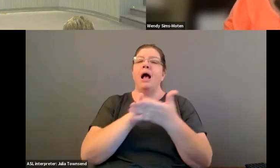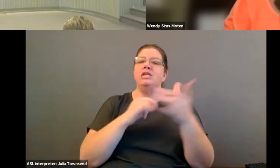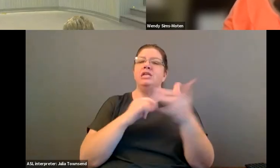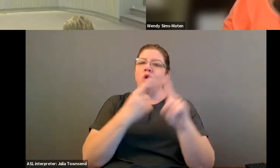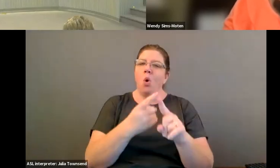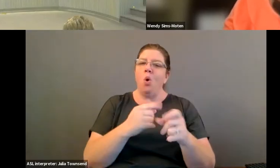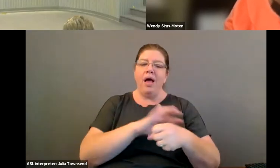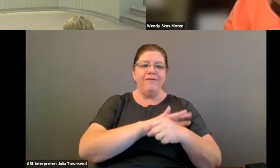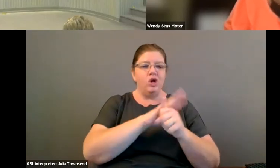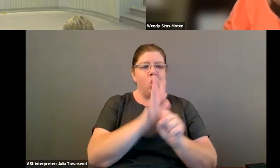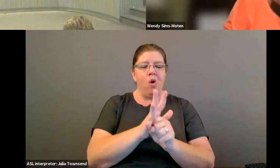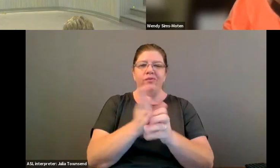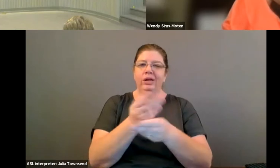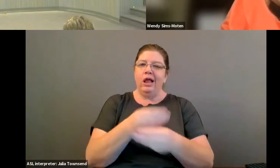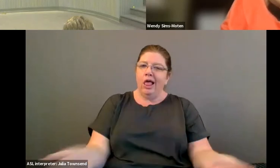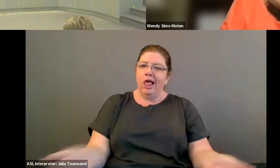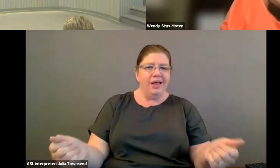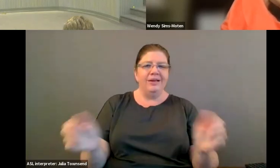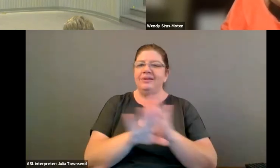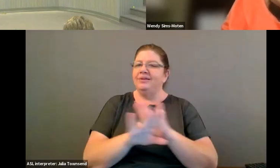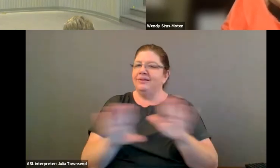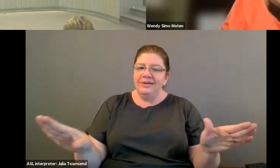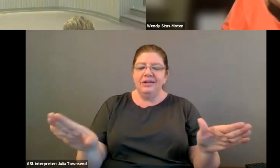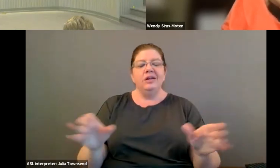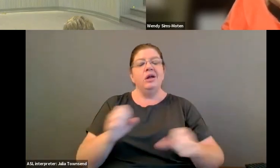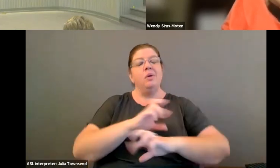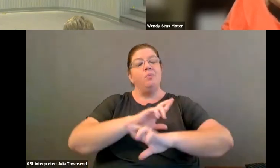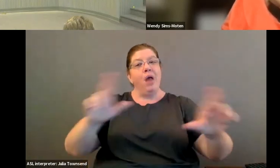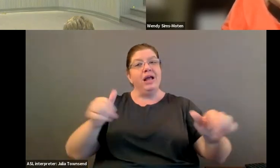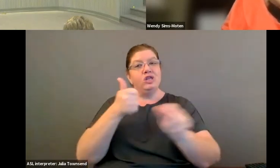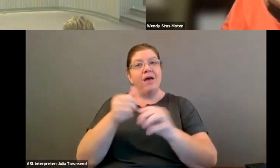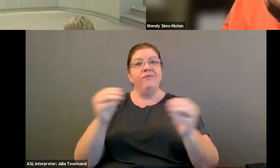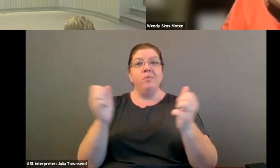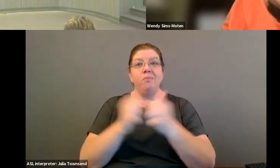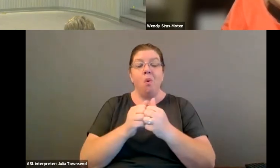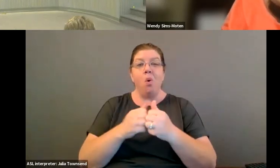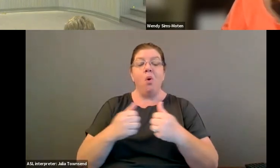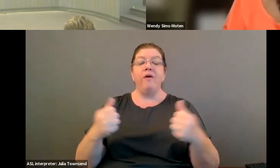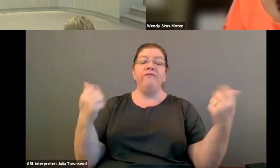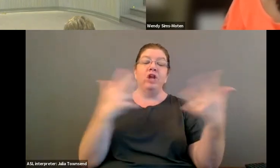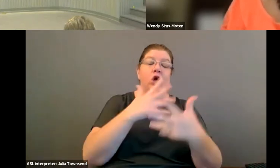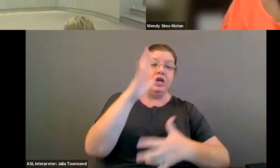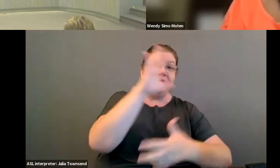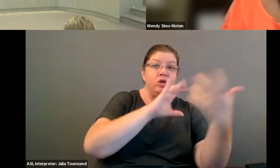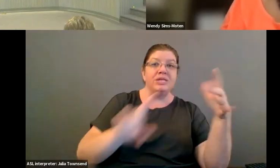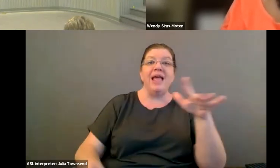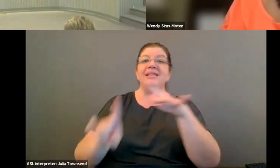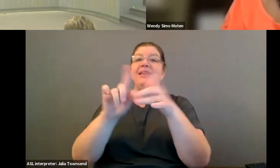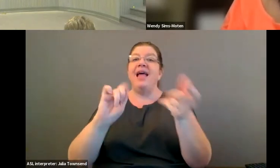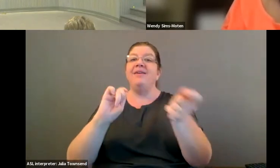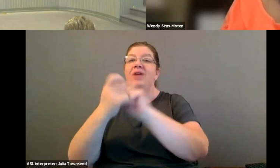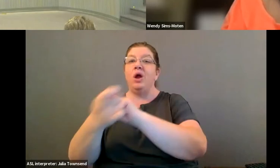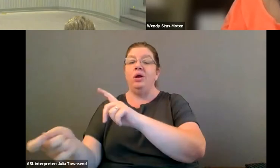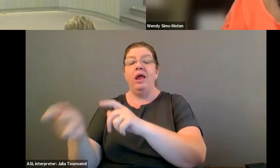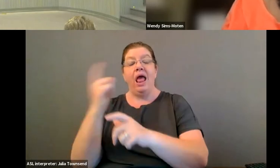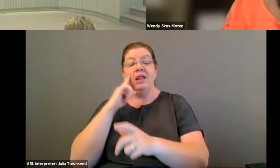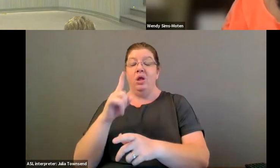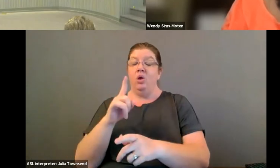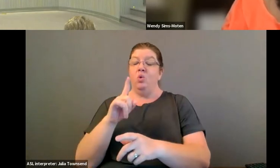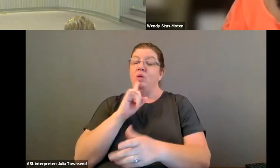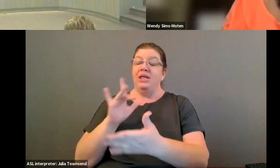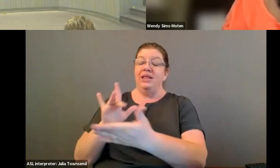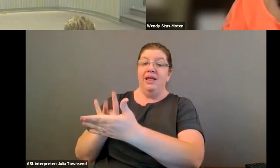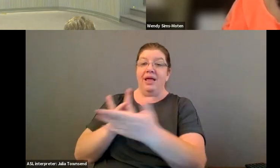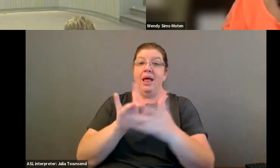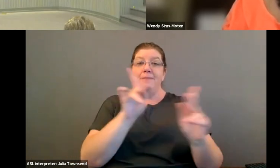Brace yourself for ever more cycles of fear and confusion as the next variant arises and the vilification of people unwilling to